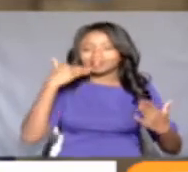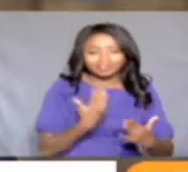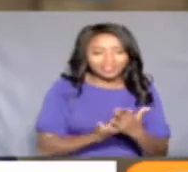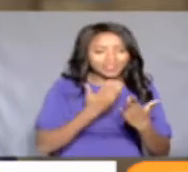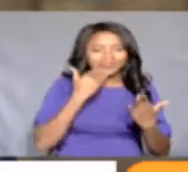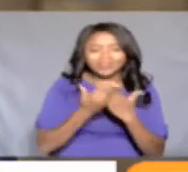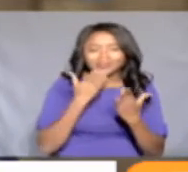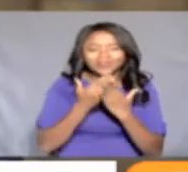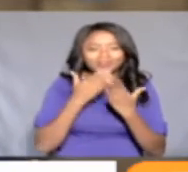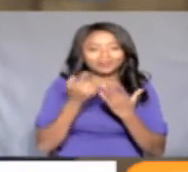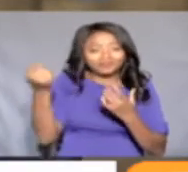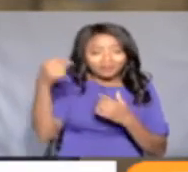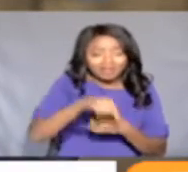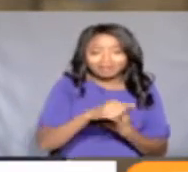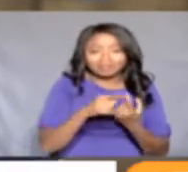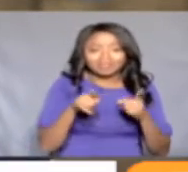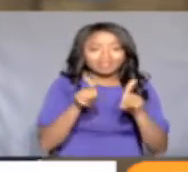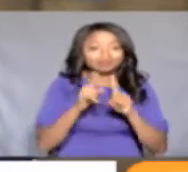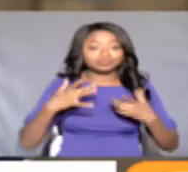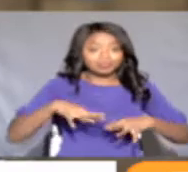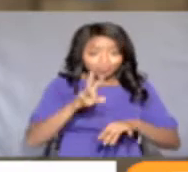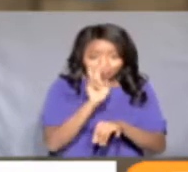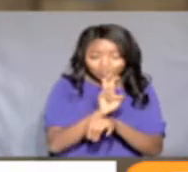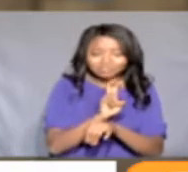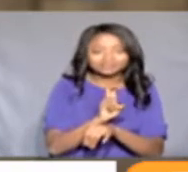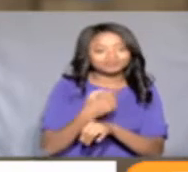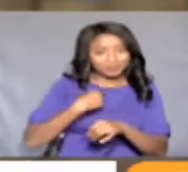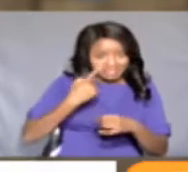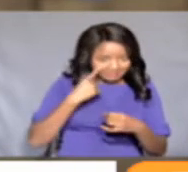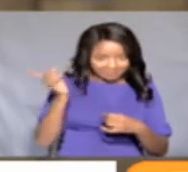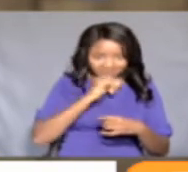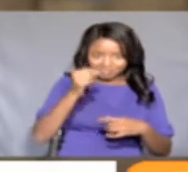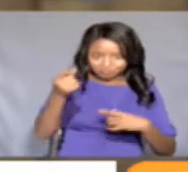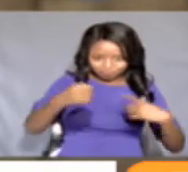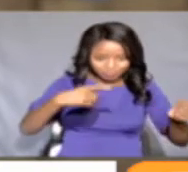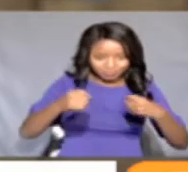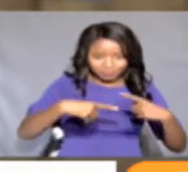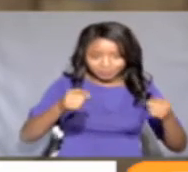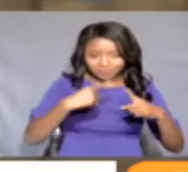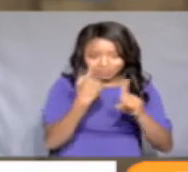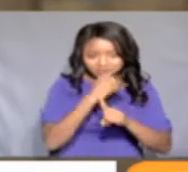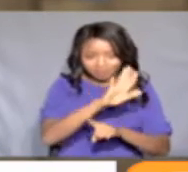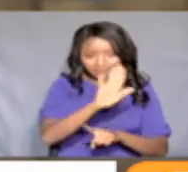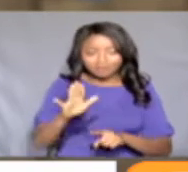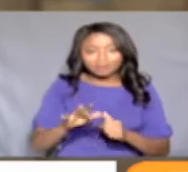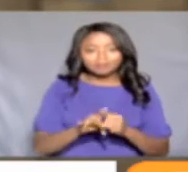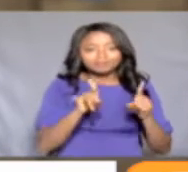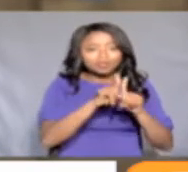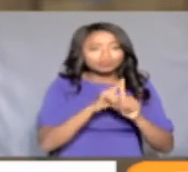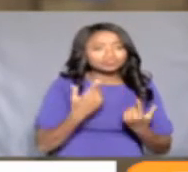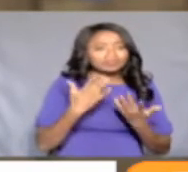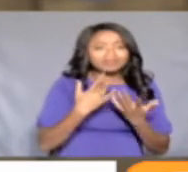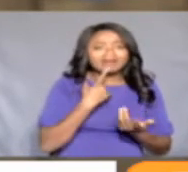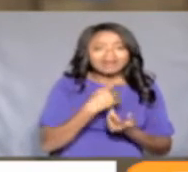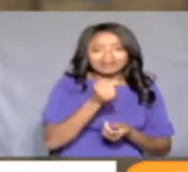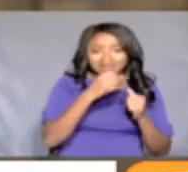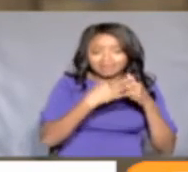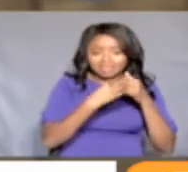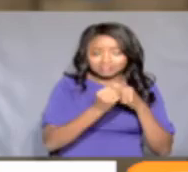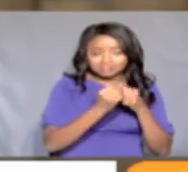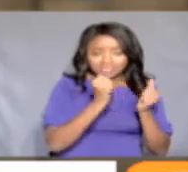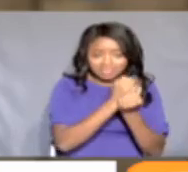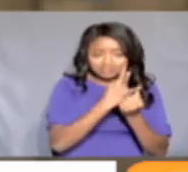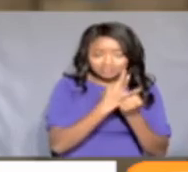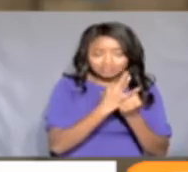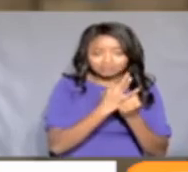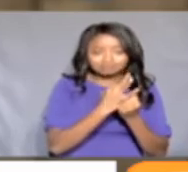for finding time to be here with us. And those who are watching, we are seeing your messages. Tommy Sichemo says, at least 118 drugs are based on